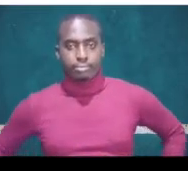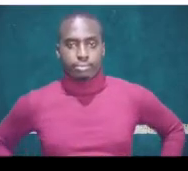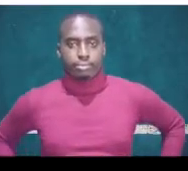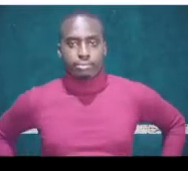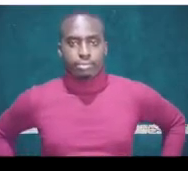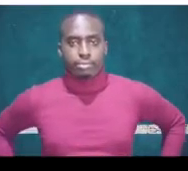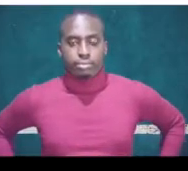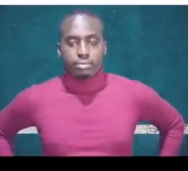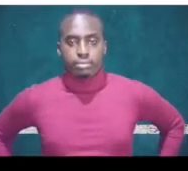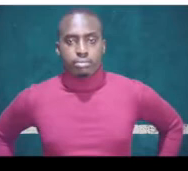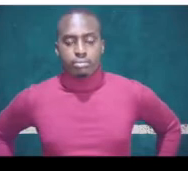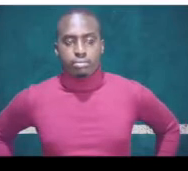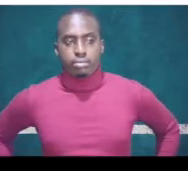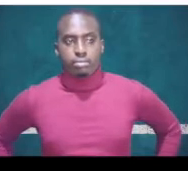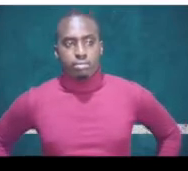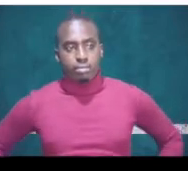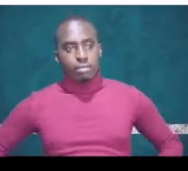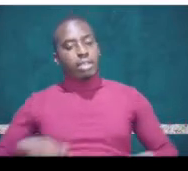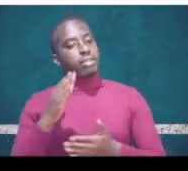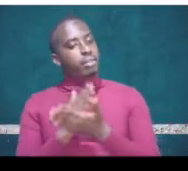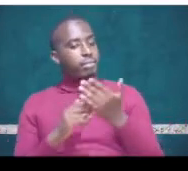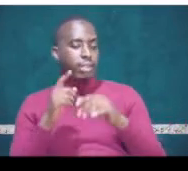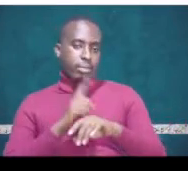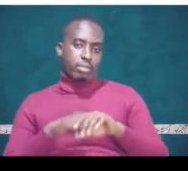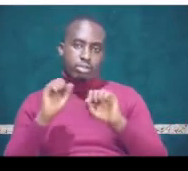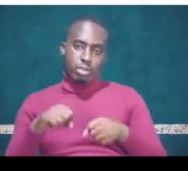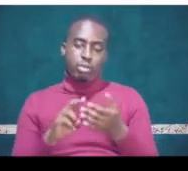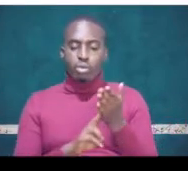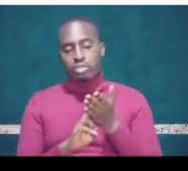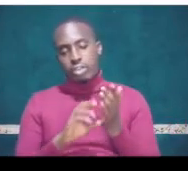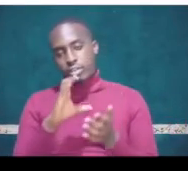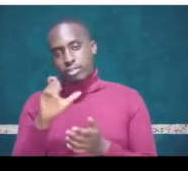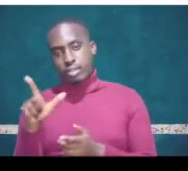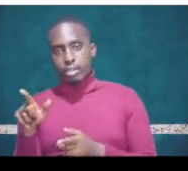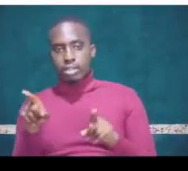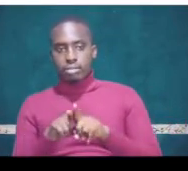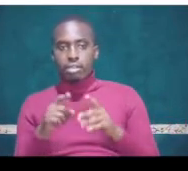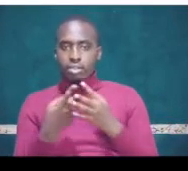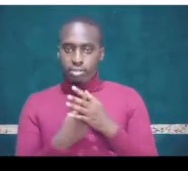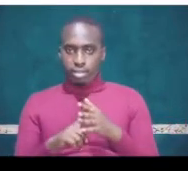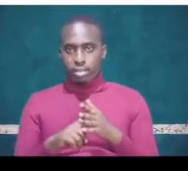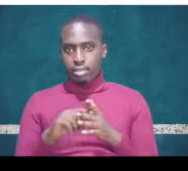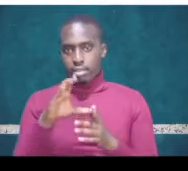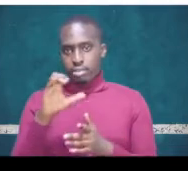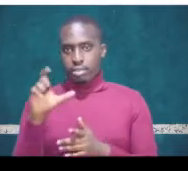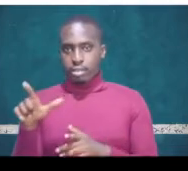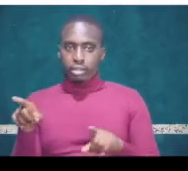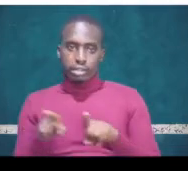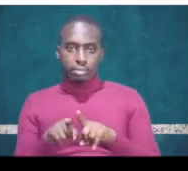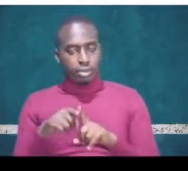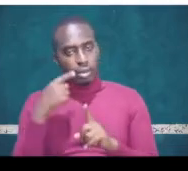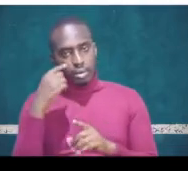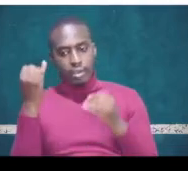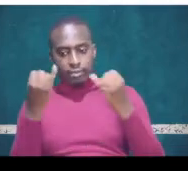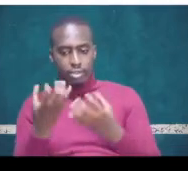a potentiometer may sometimes be used to compare electromotive force of a cell with that of a standard cell. Consider the circuit of the figure